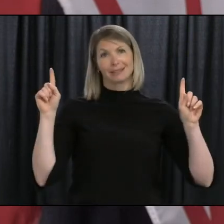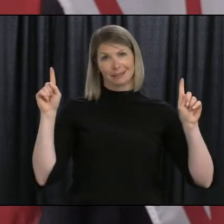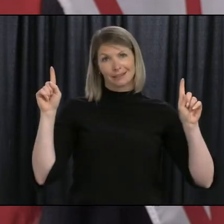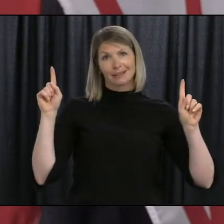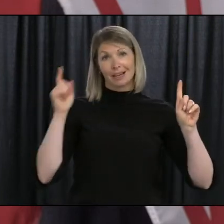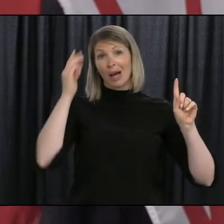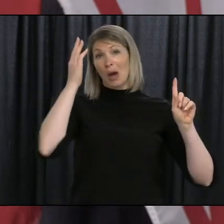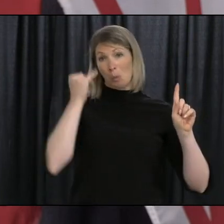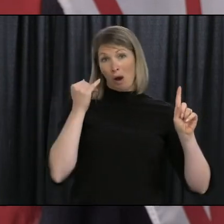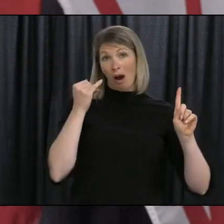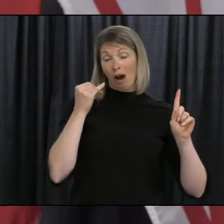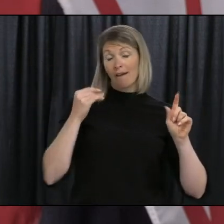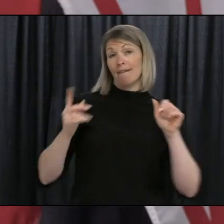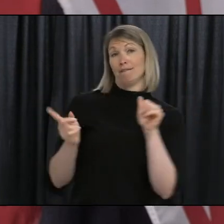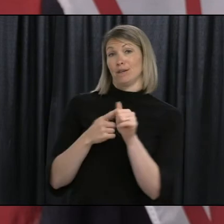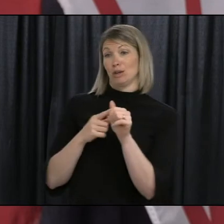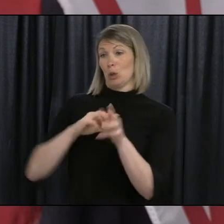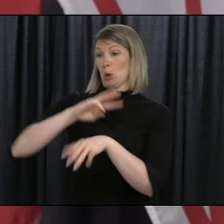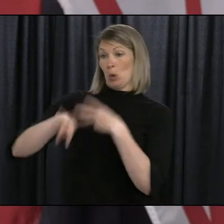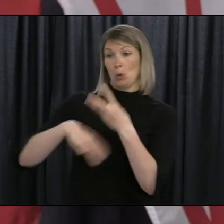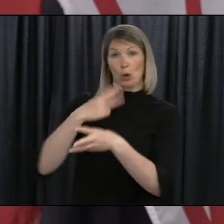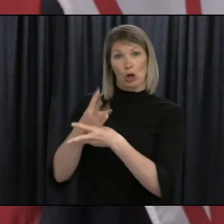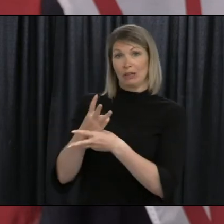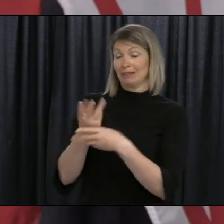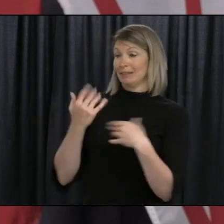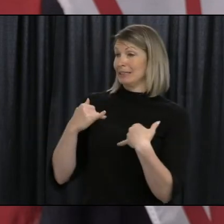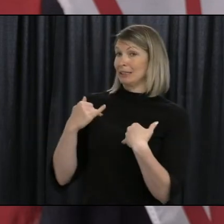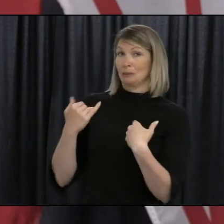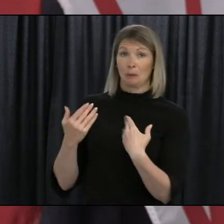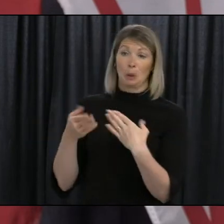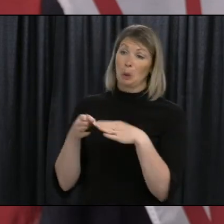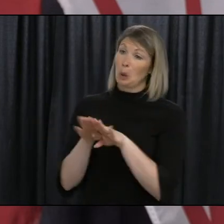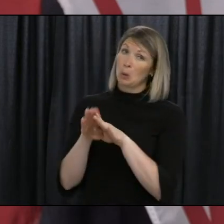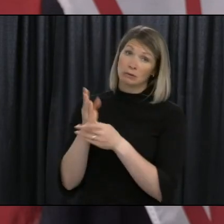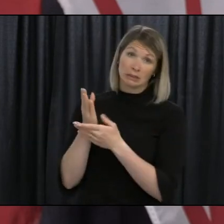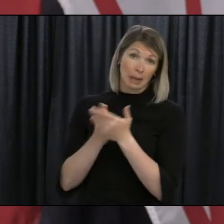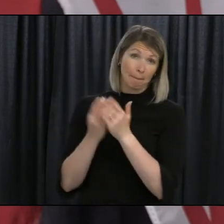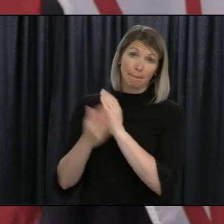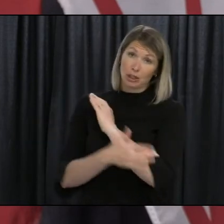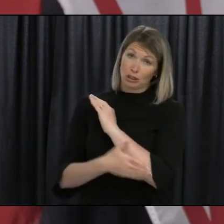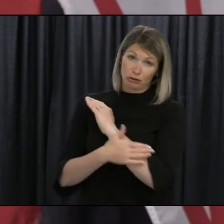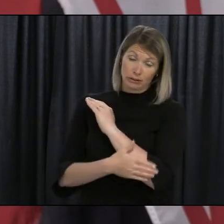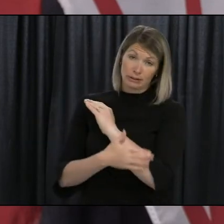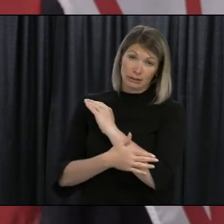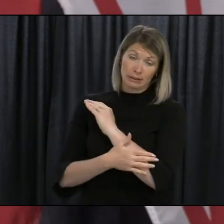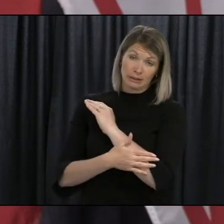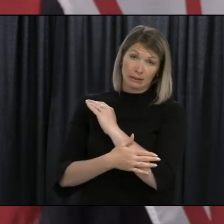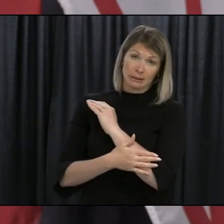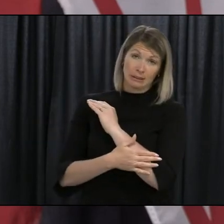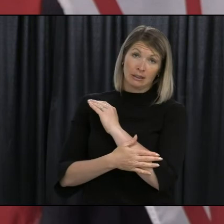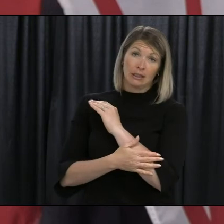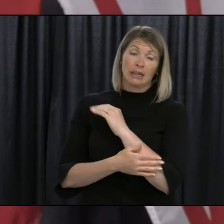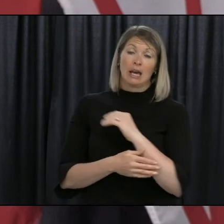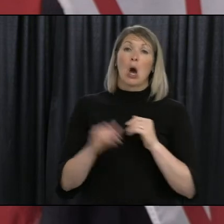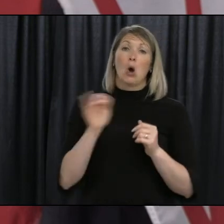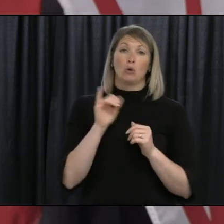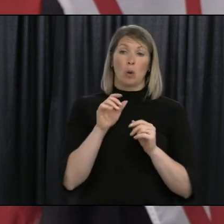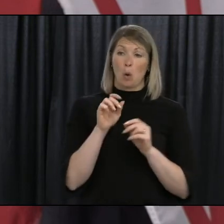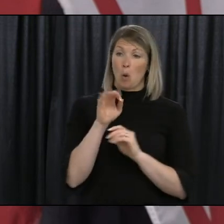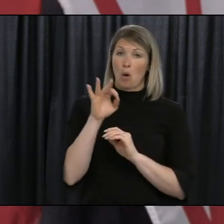very much dealing with the fact oil prices are nowhere near what we would have considered normal at this particular